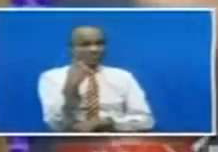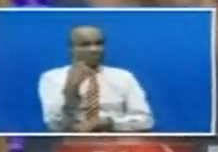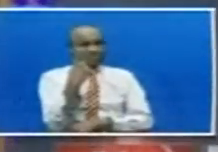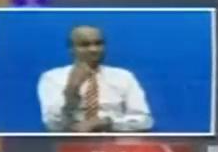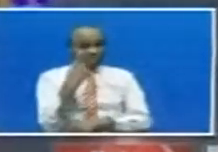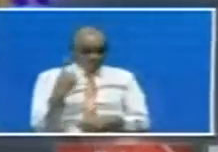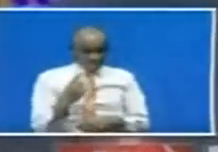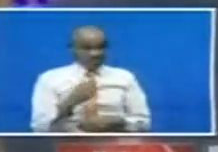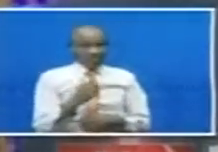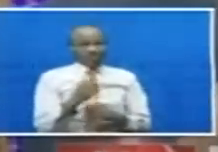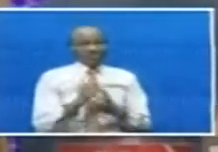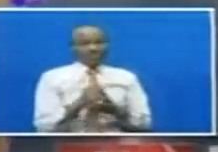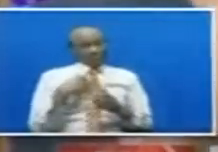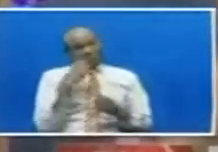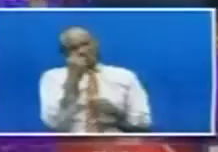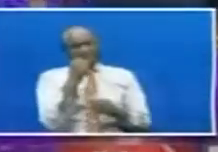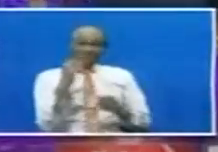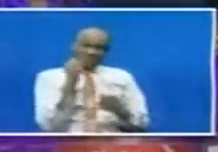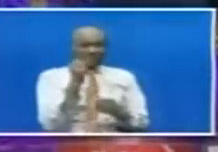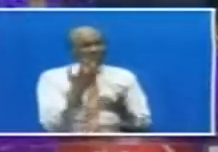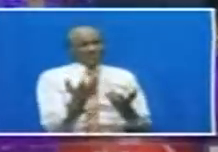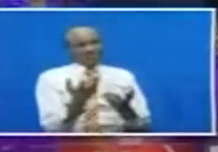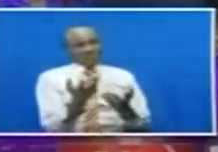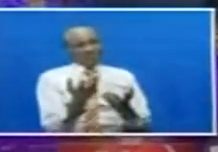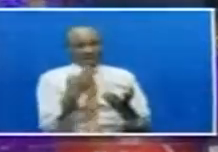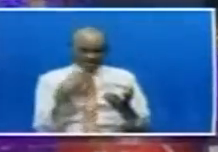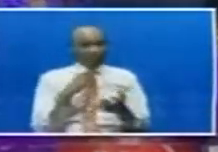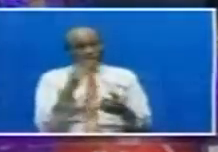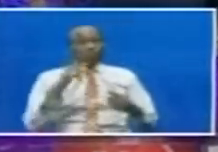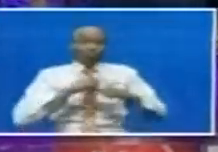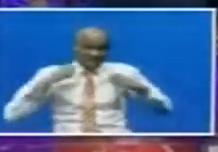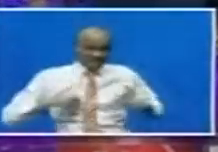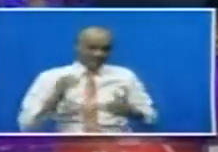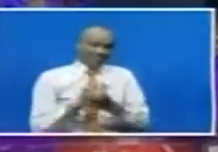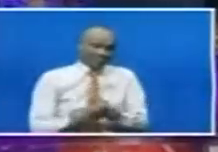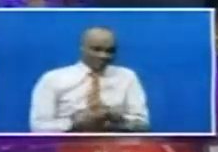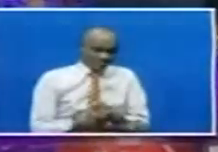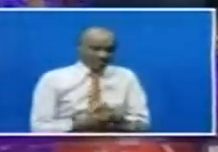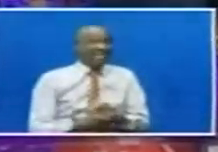61.5 years old. Average. That is the U.S. average. Let's go to China. There are